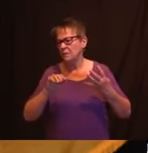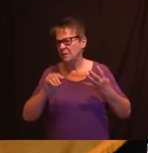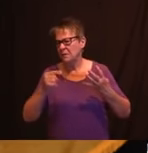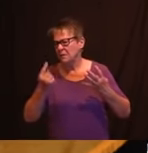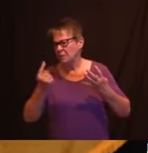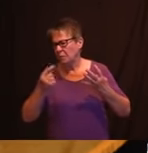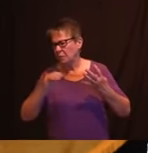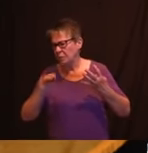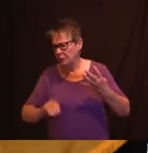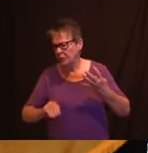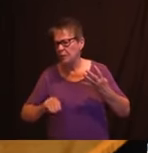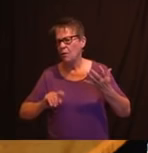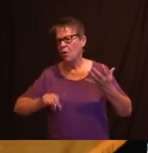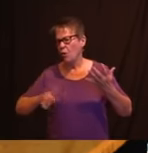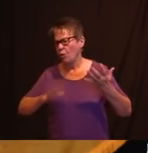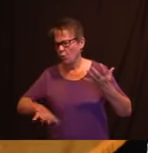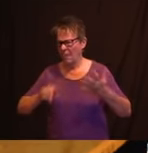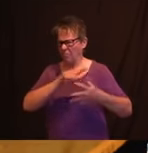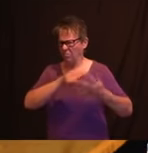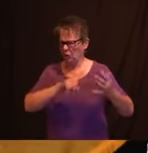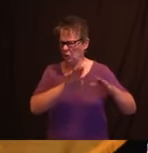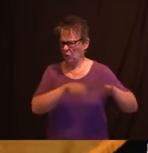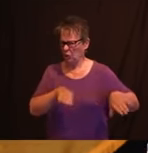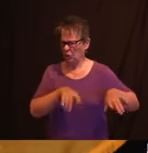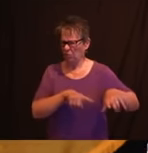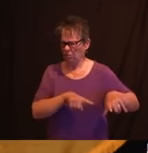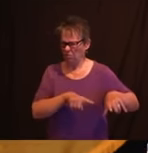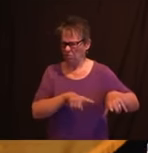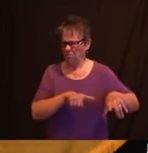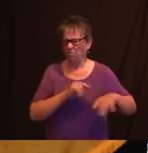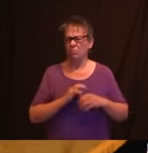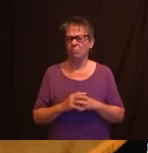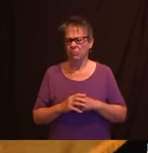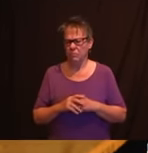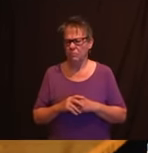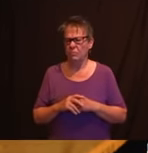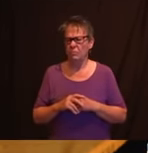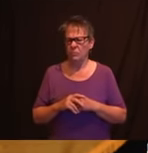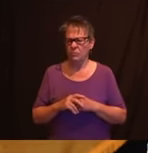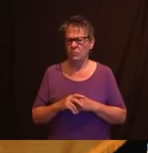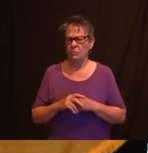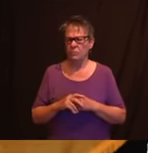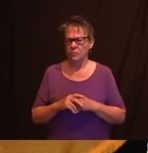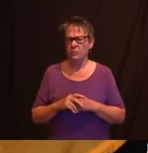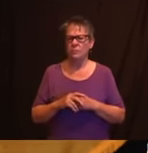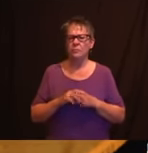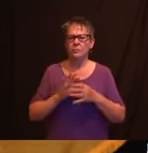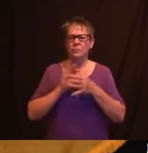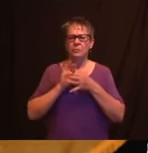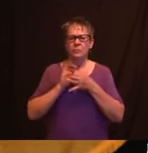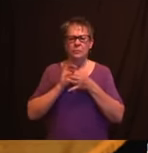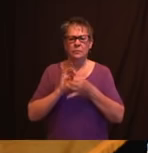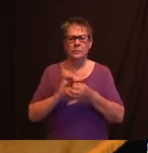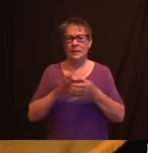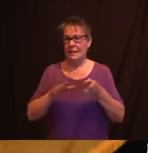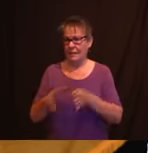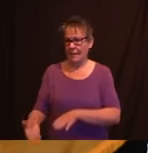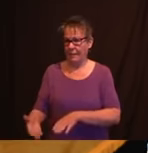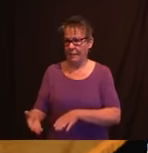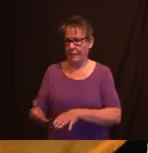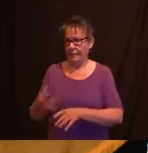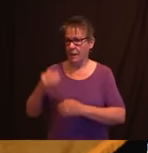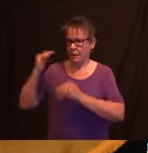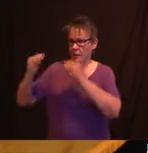new cases and deaths reported today. In terms of deaths, the breakdown by race and ethnicity is as